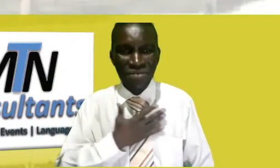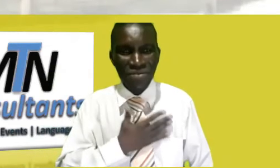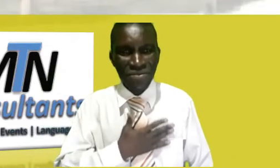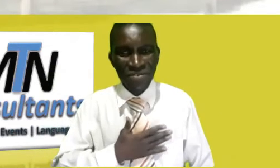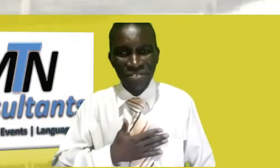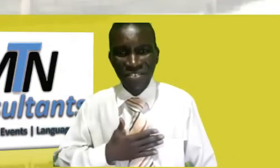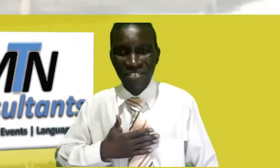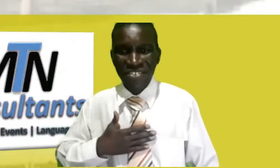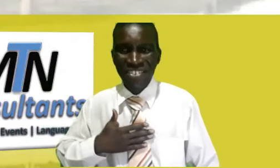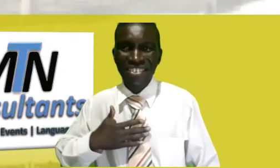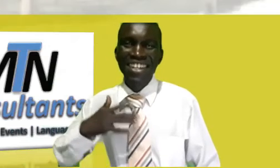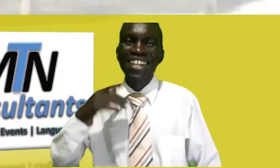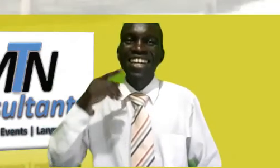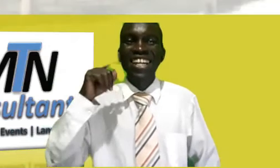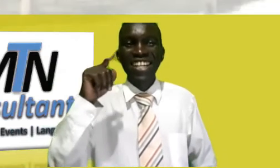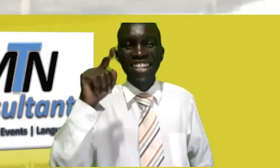love